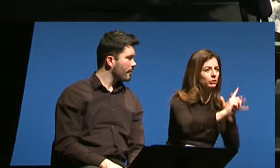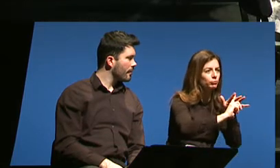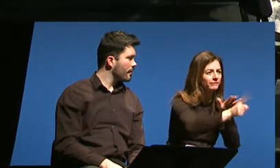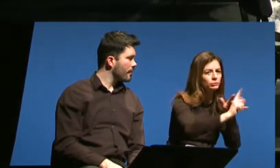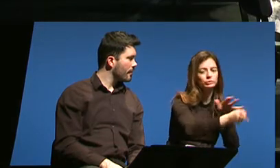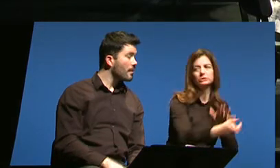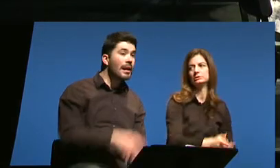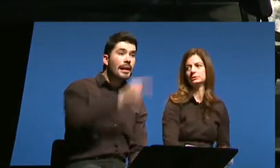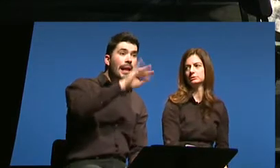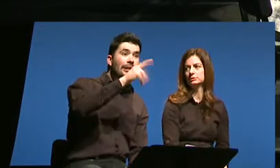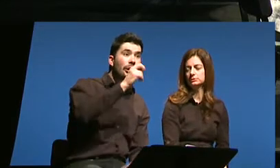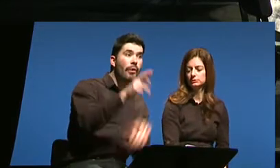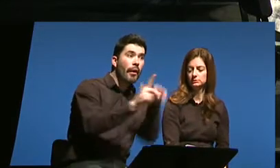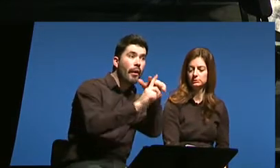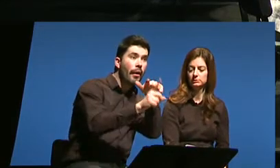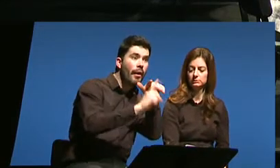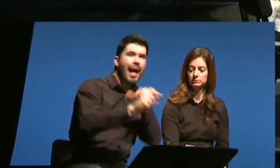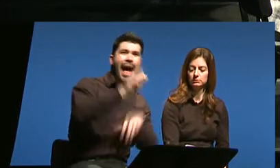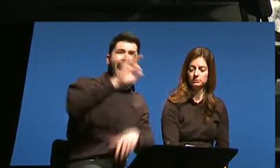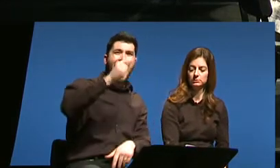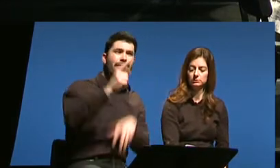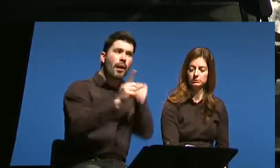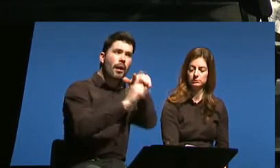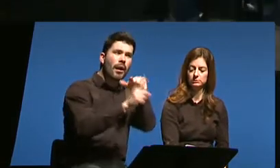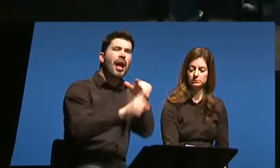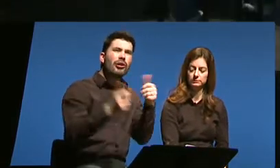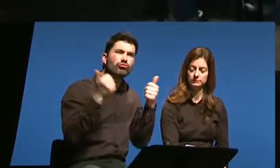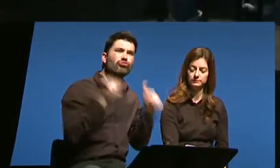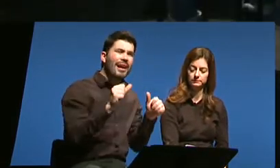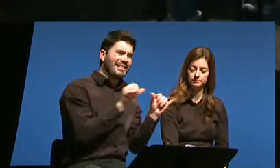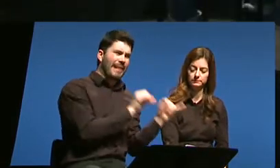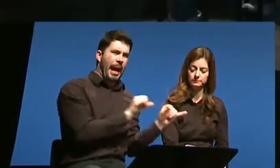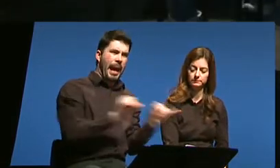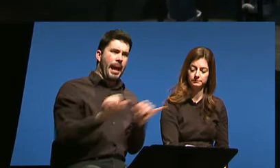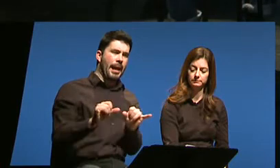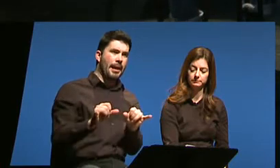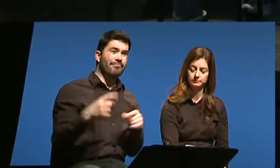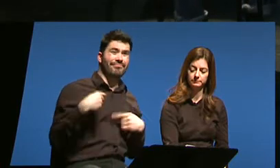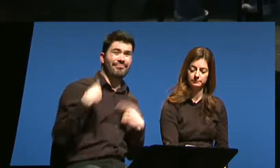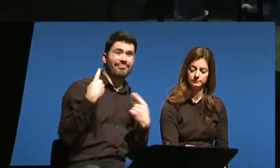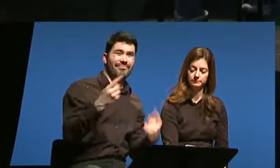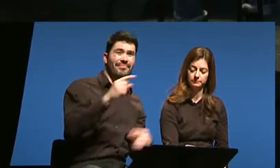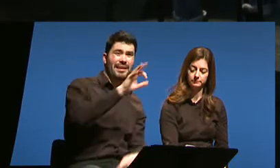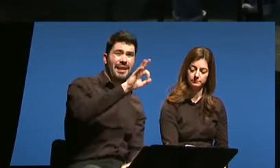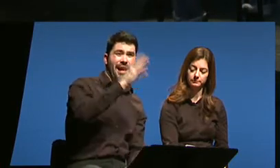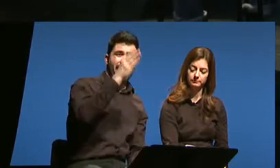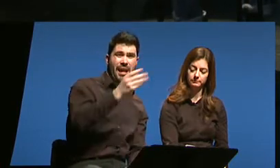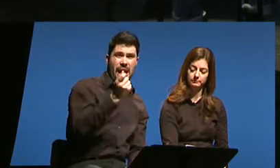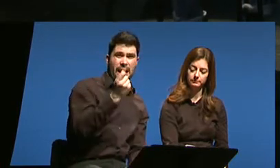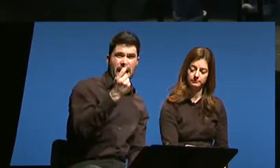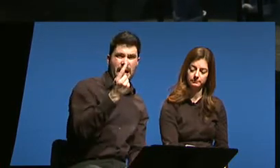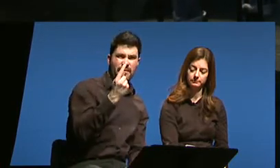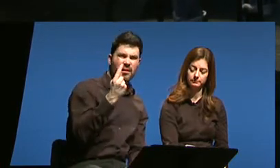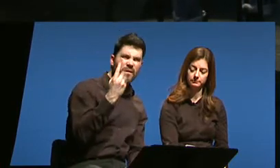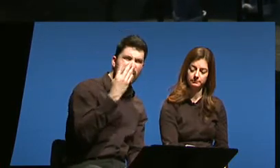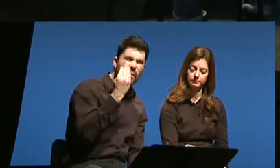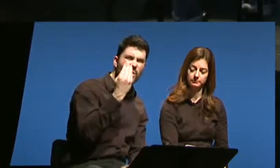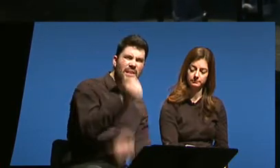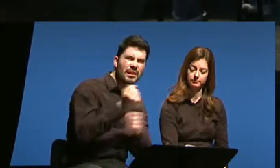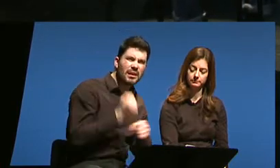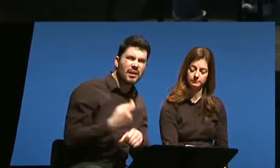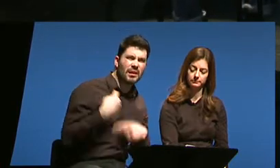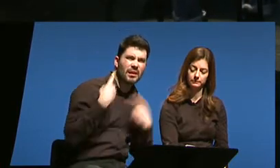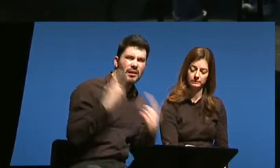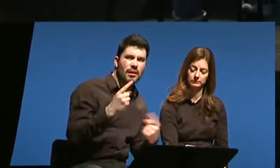and Afghan refugees are trying to flee. It has been 14 years since 9/11, and the political backlash against Muslims